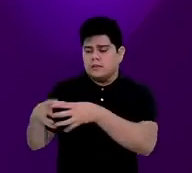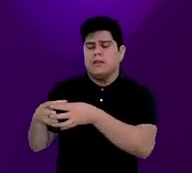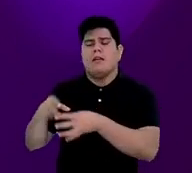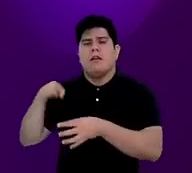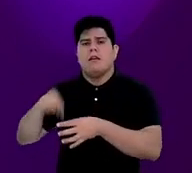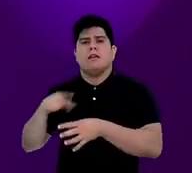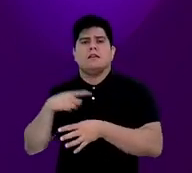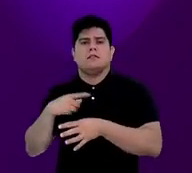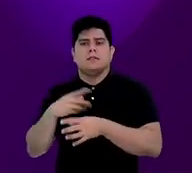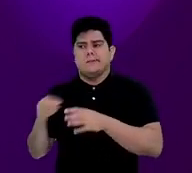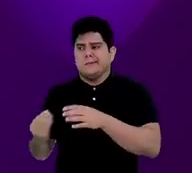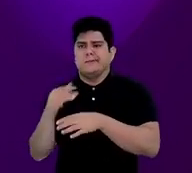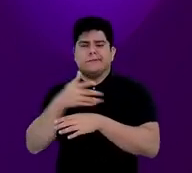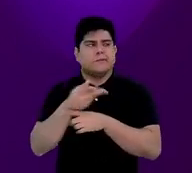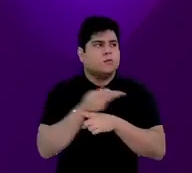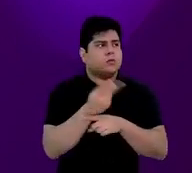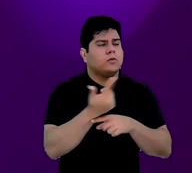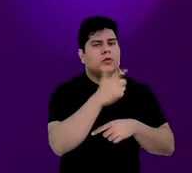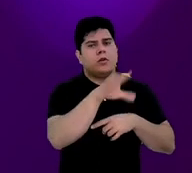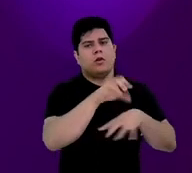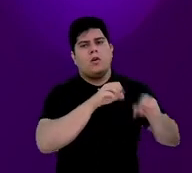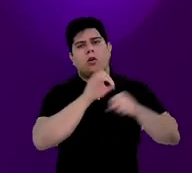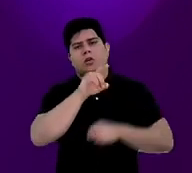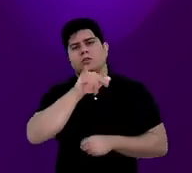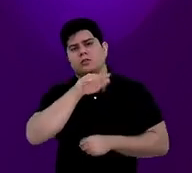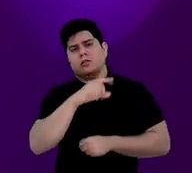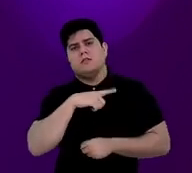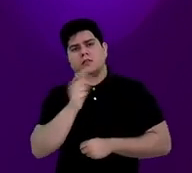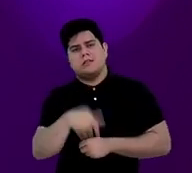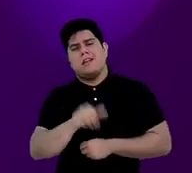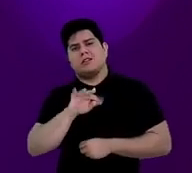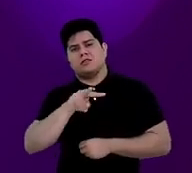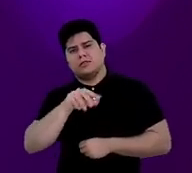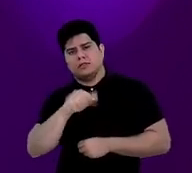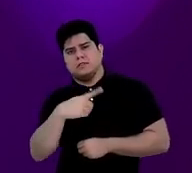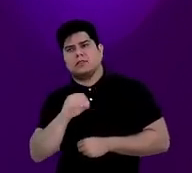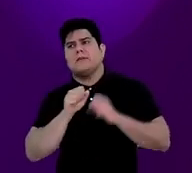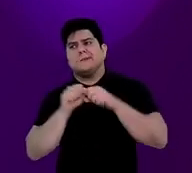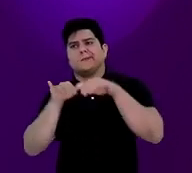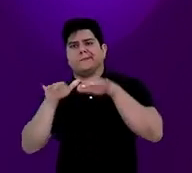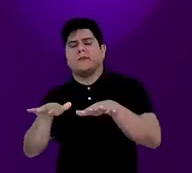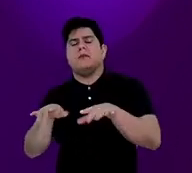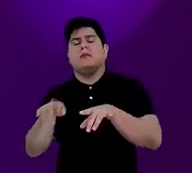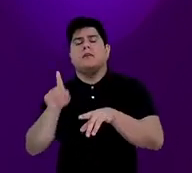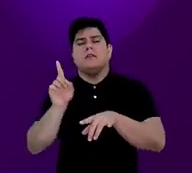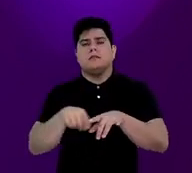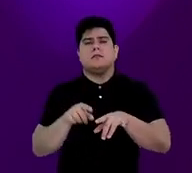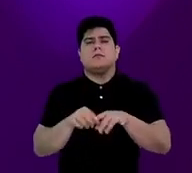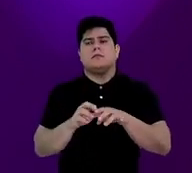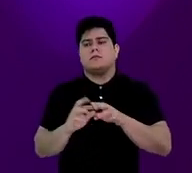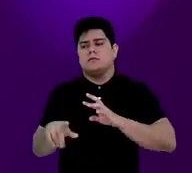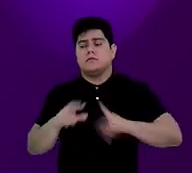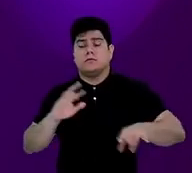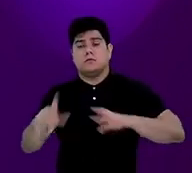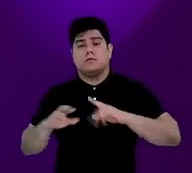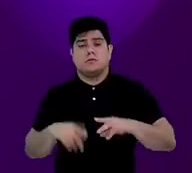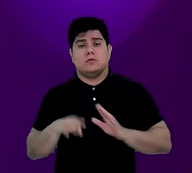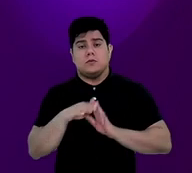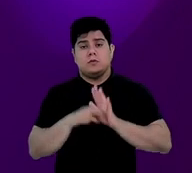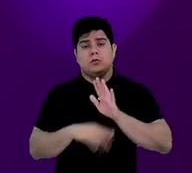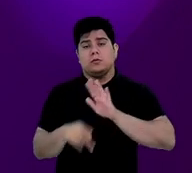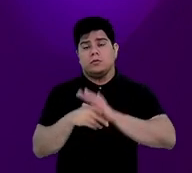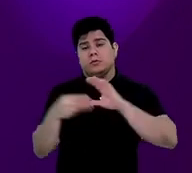this activates proliferation and differentiation programs in stem cells. These